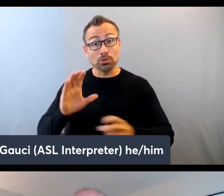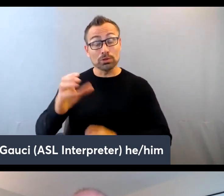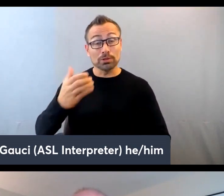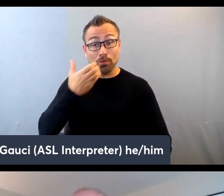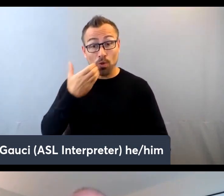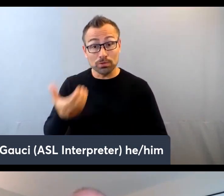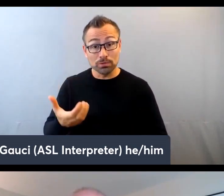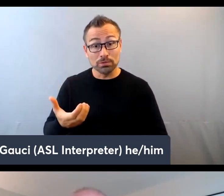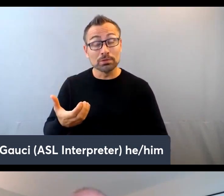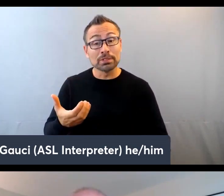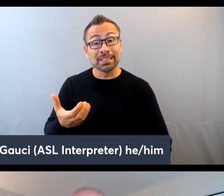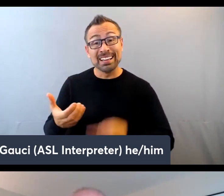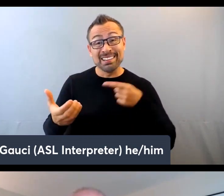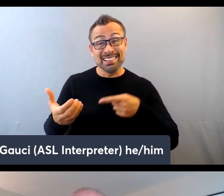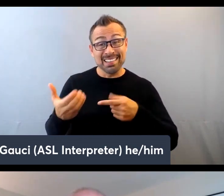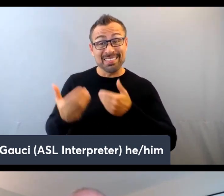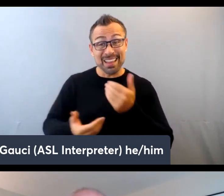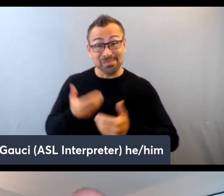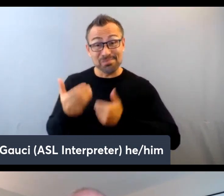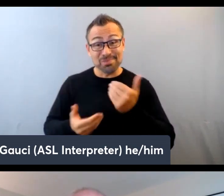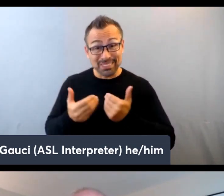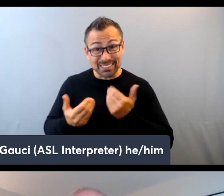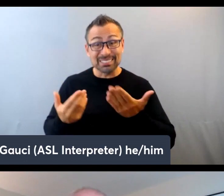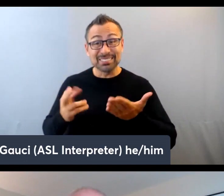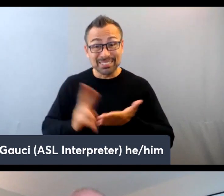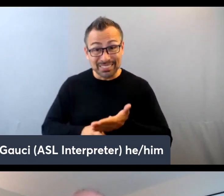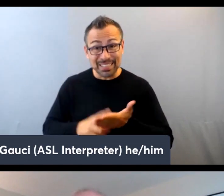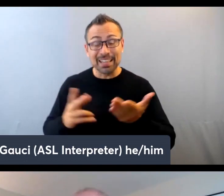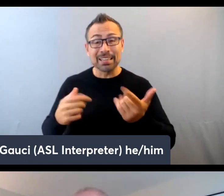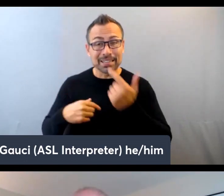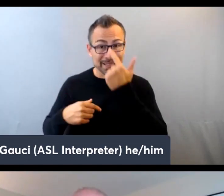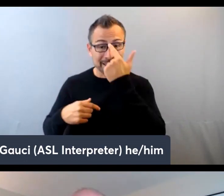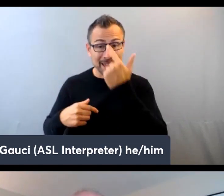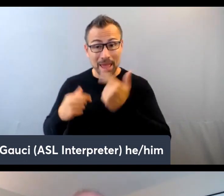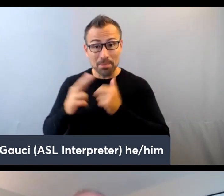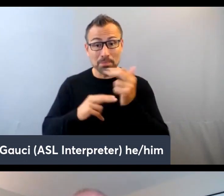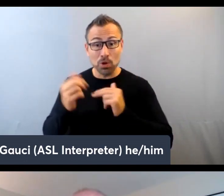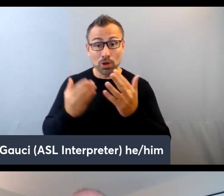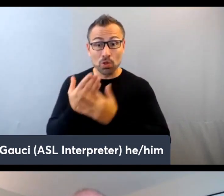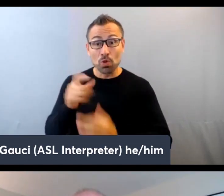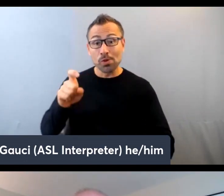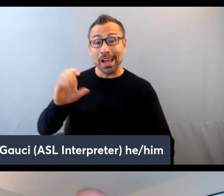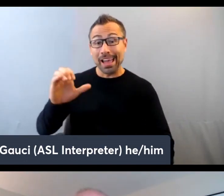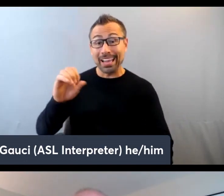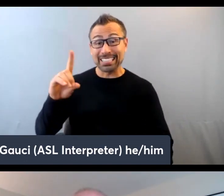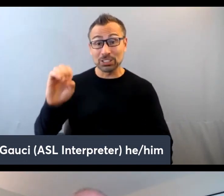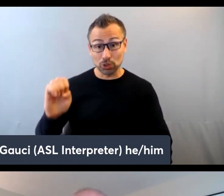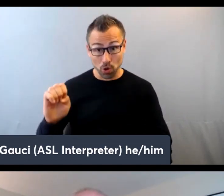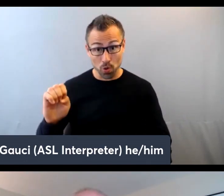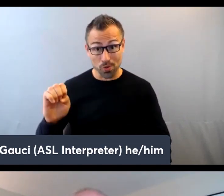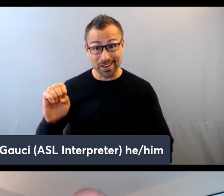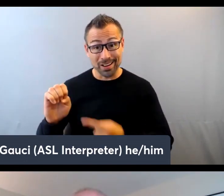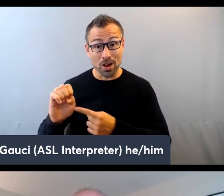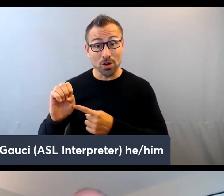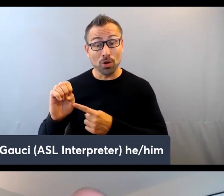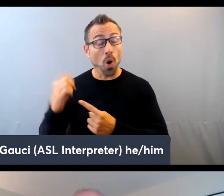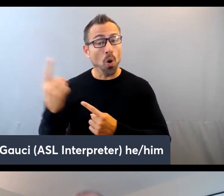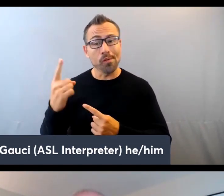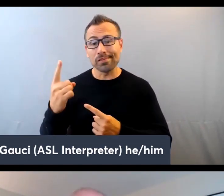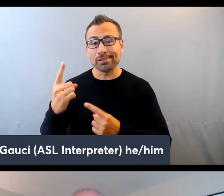That process of signing and building and compiling and things like that through Xcode only runs on Mac